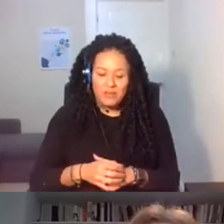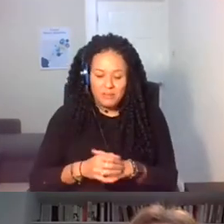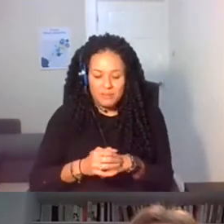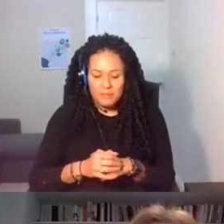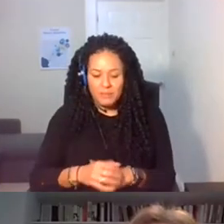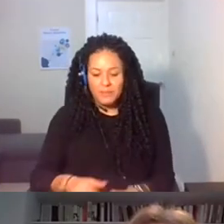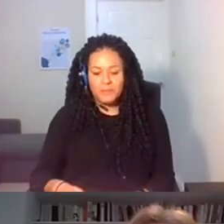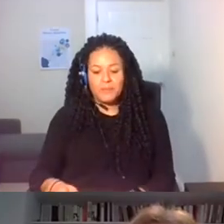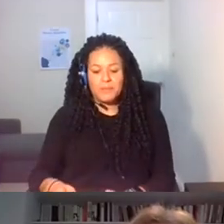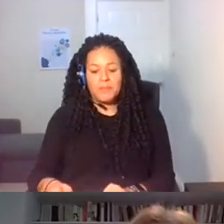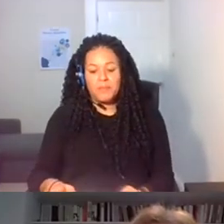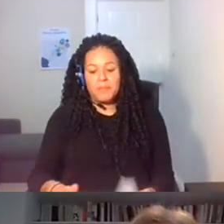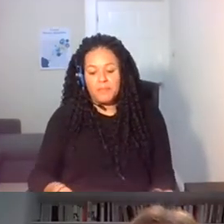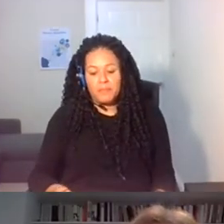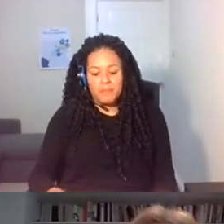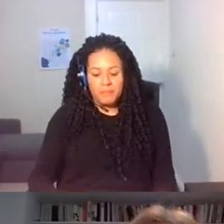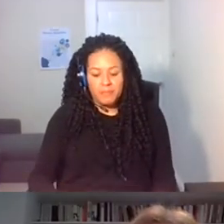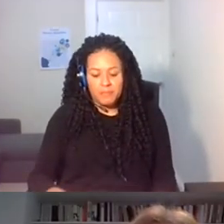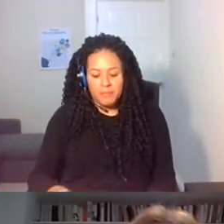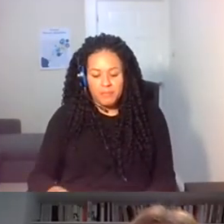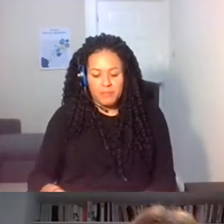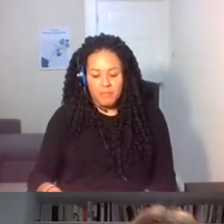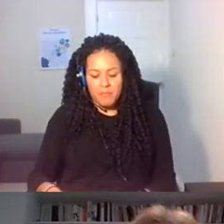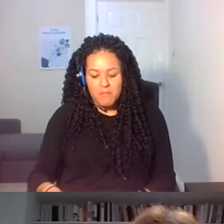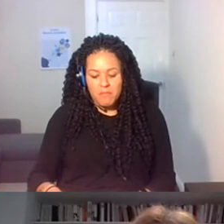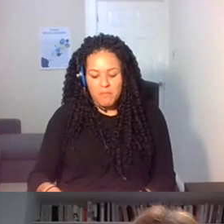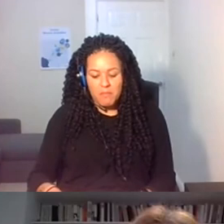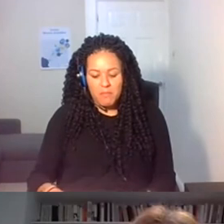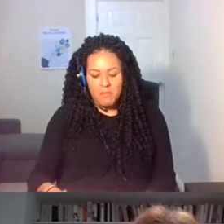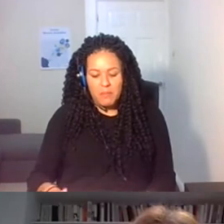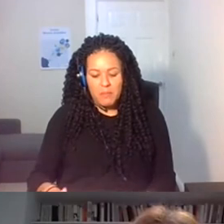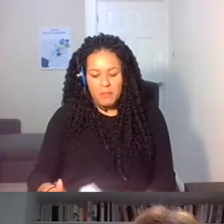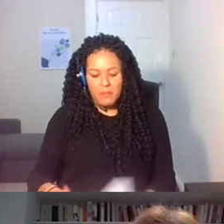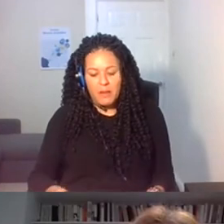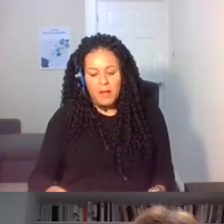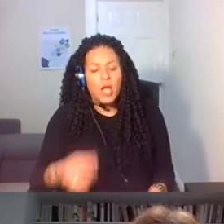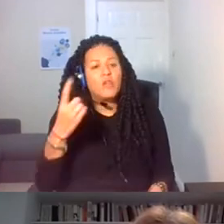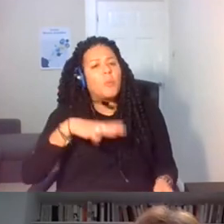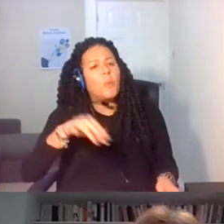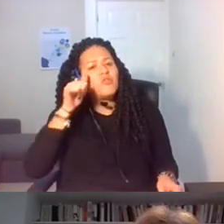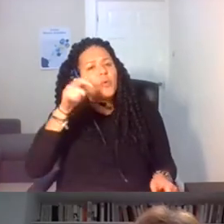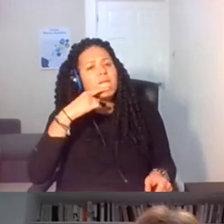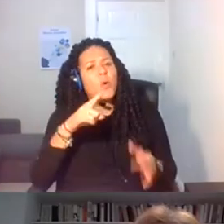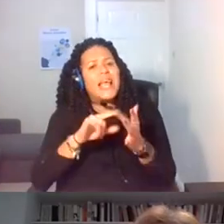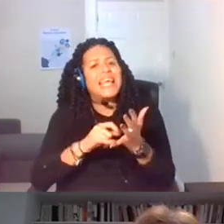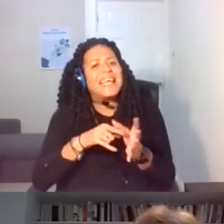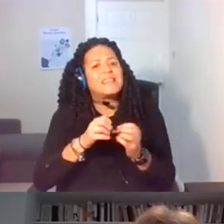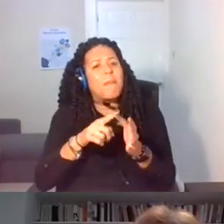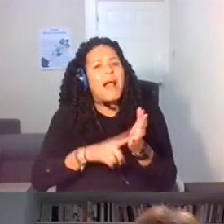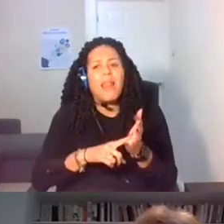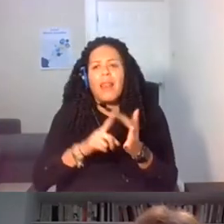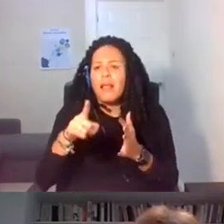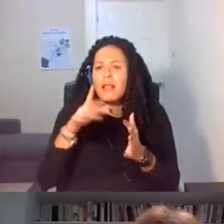But somebody would like to know, for Isabelle, has quantum physics taught you any